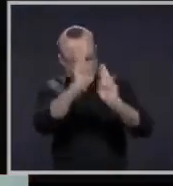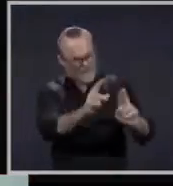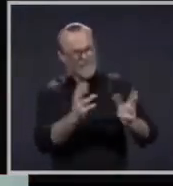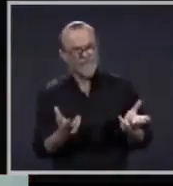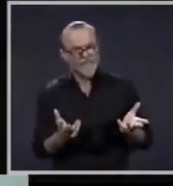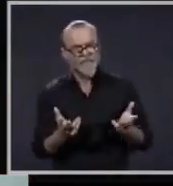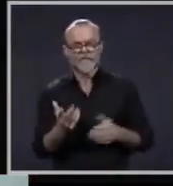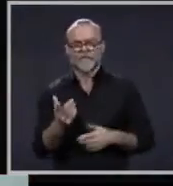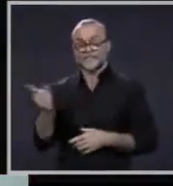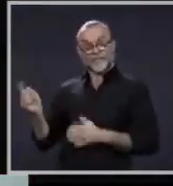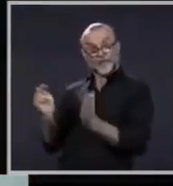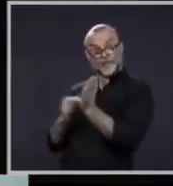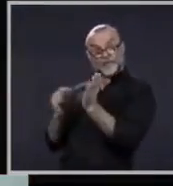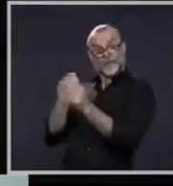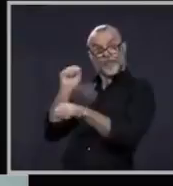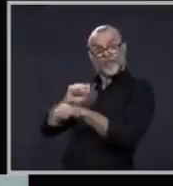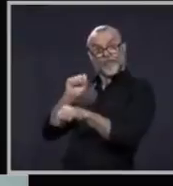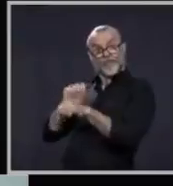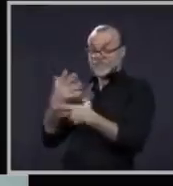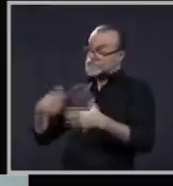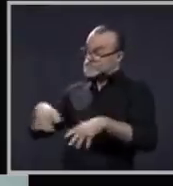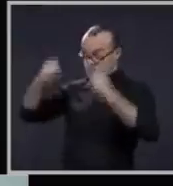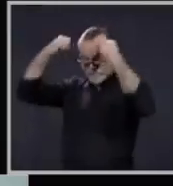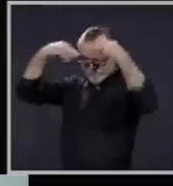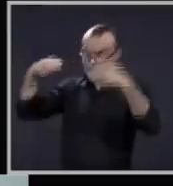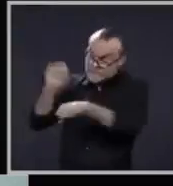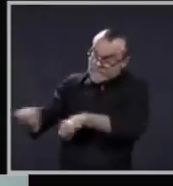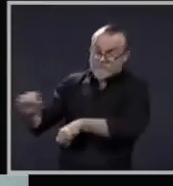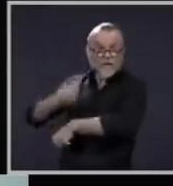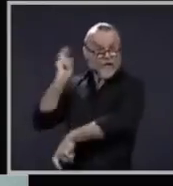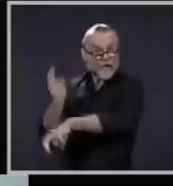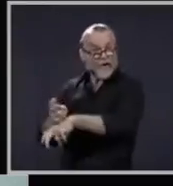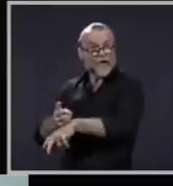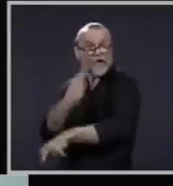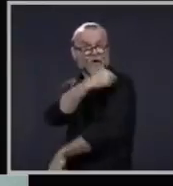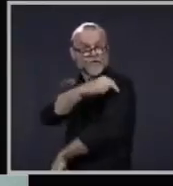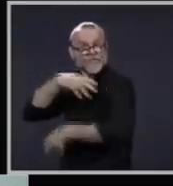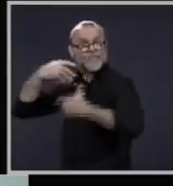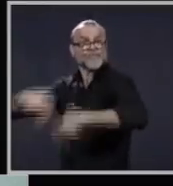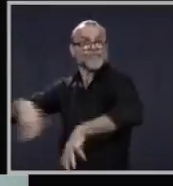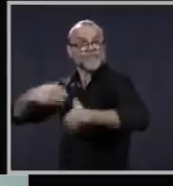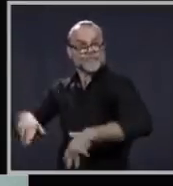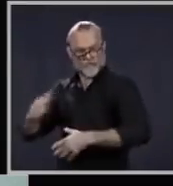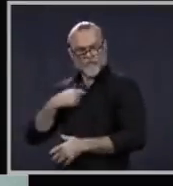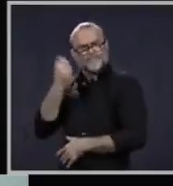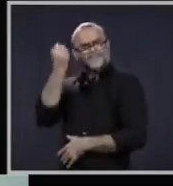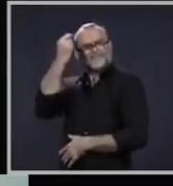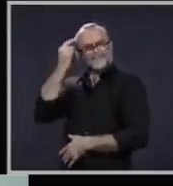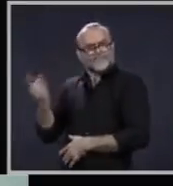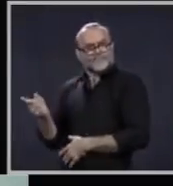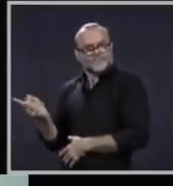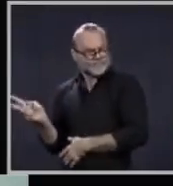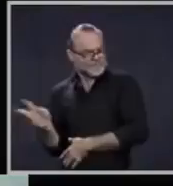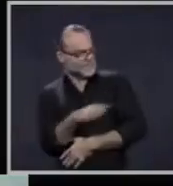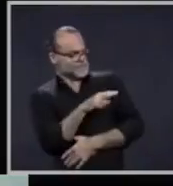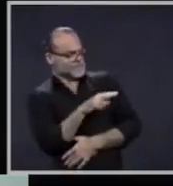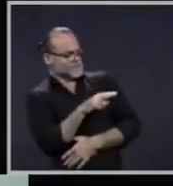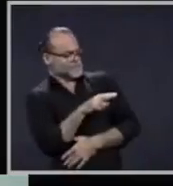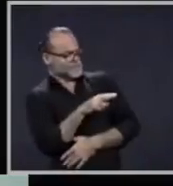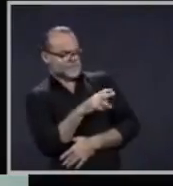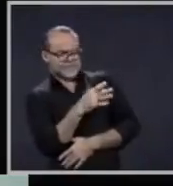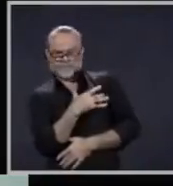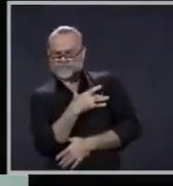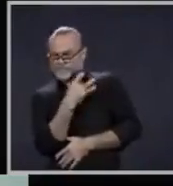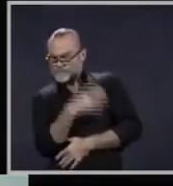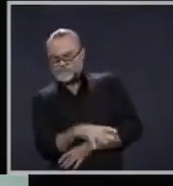nurses, but all the other workers. And I think it's that connection that people have to make, that when they're in the park and they